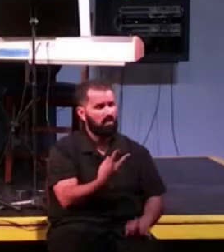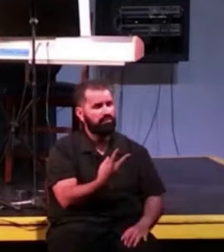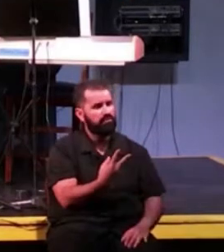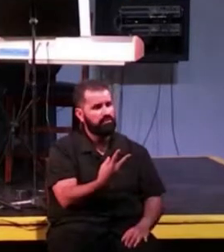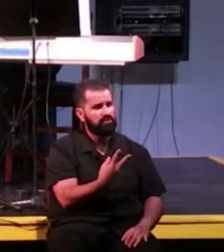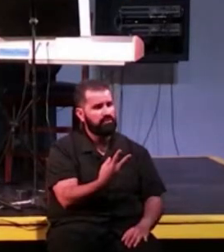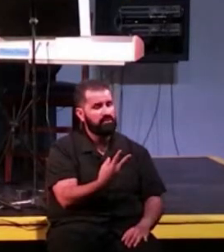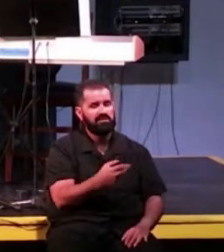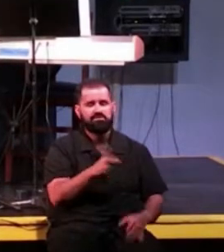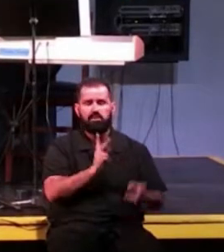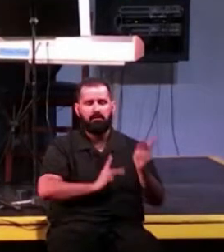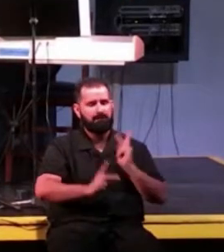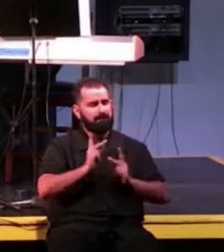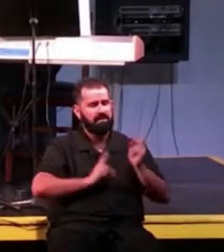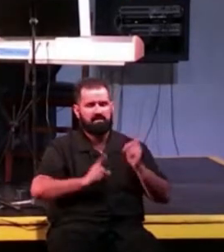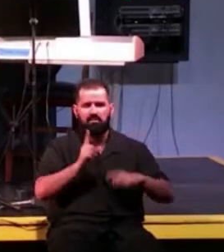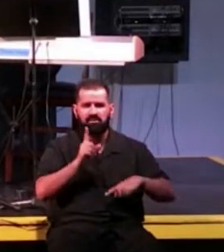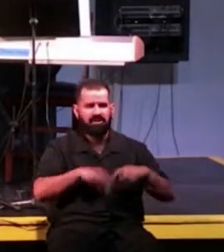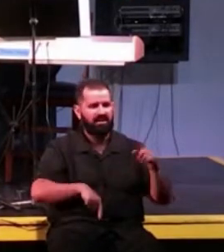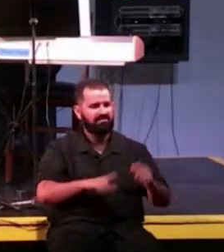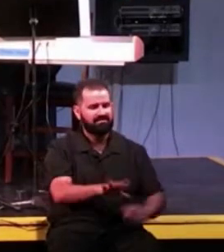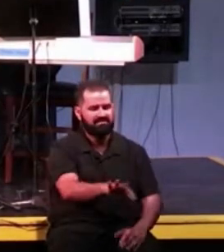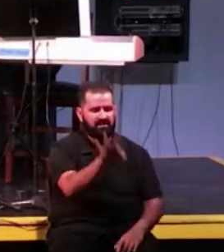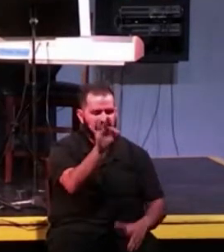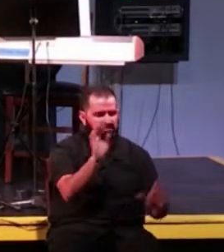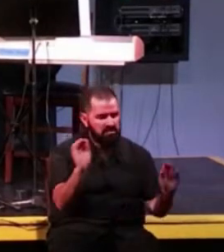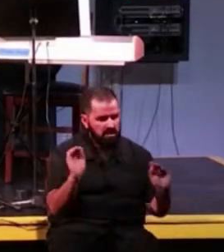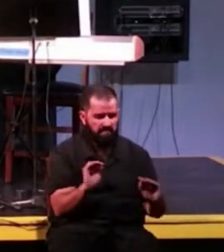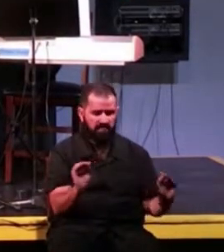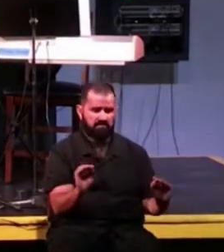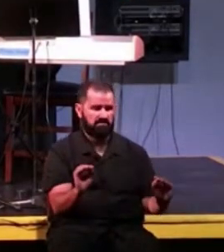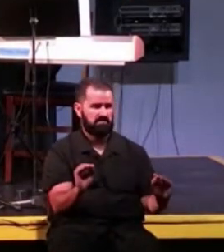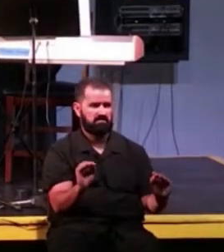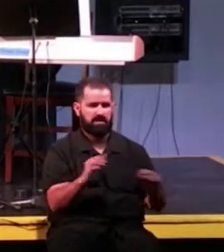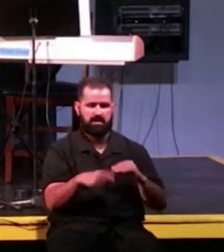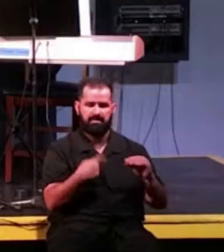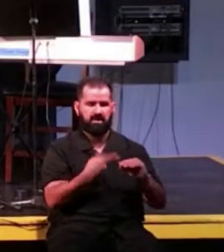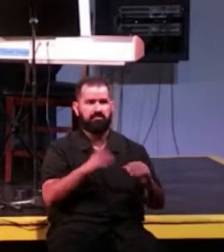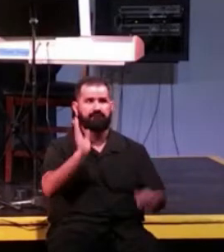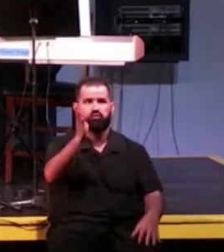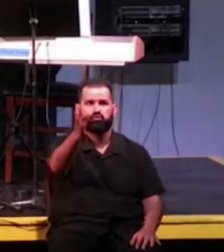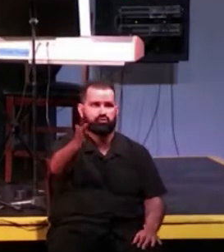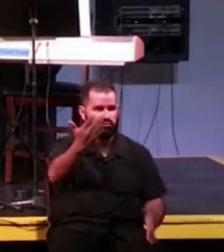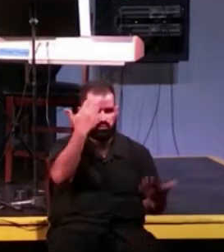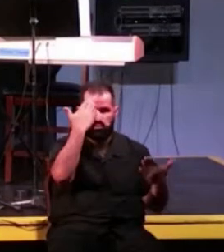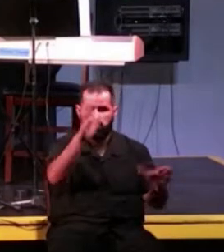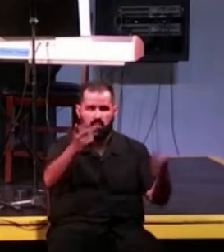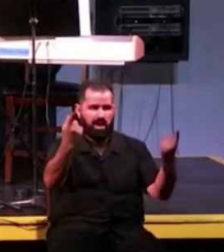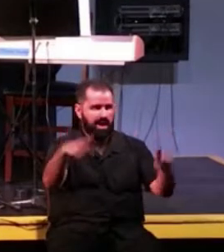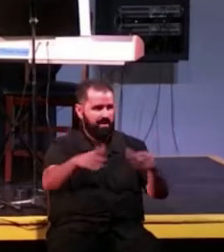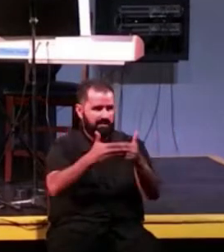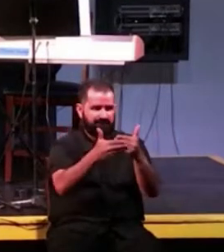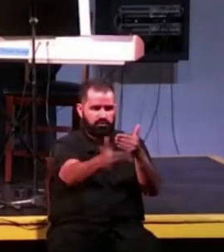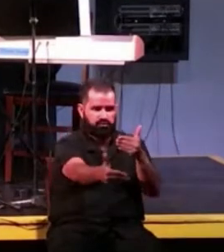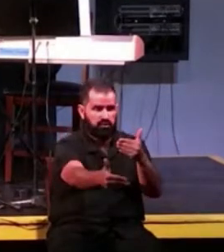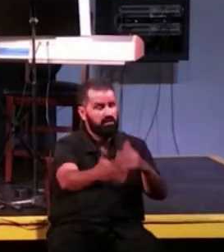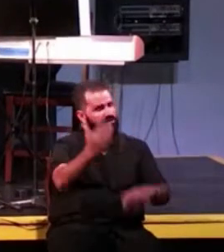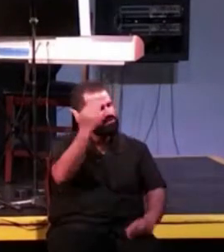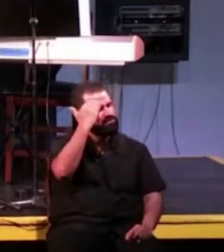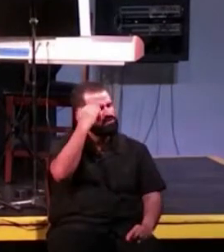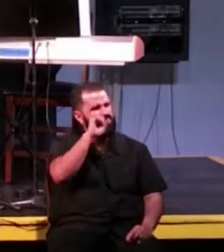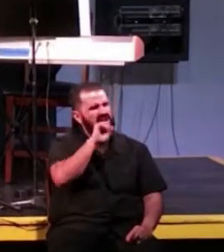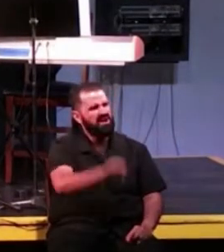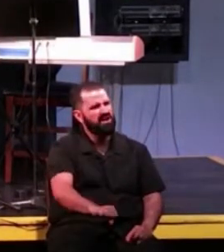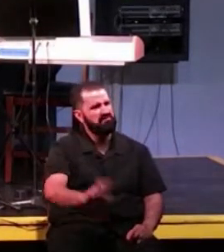Therefore, a man cannot discover anything about his future. You know what I love about